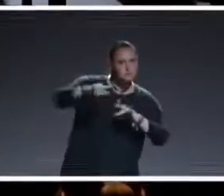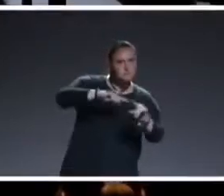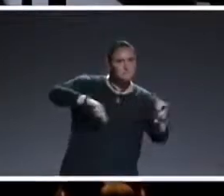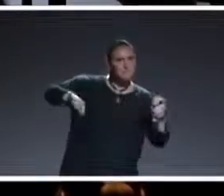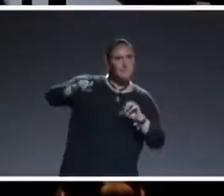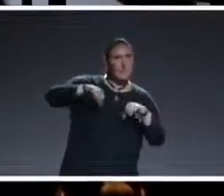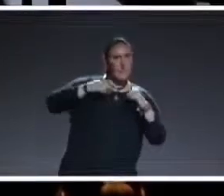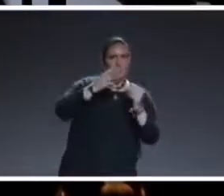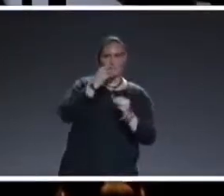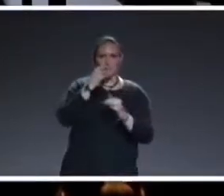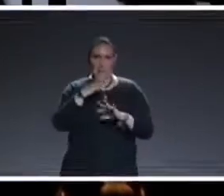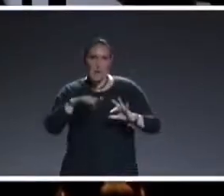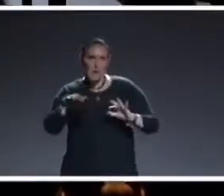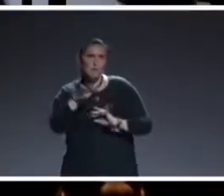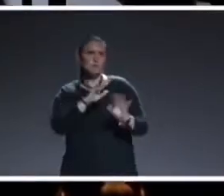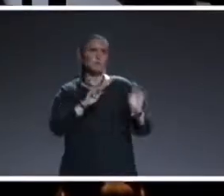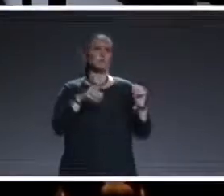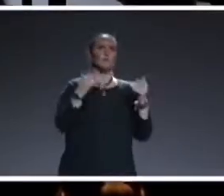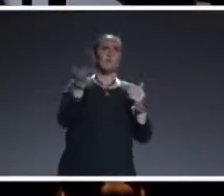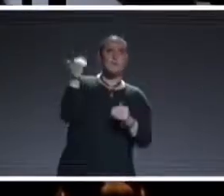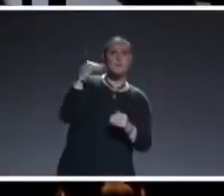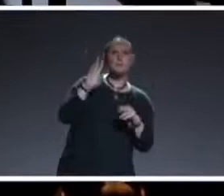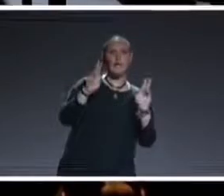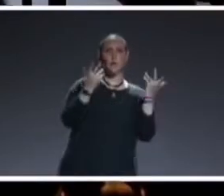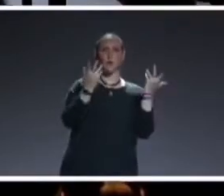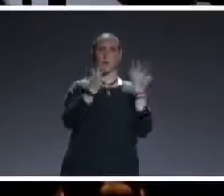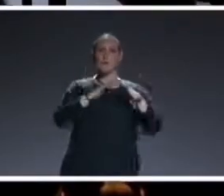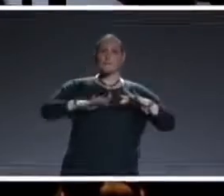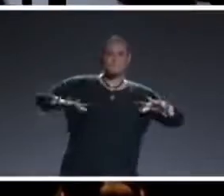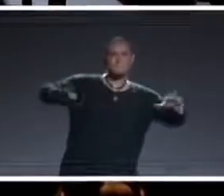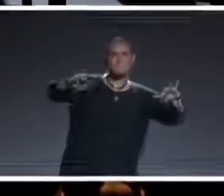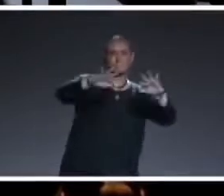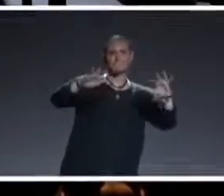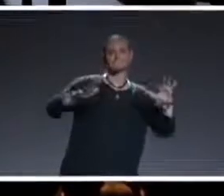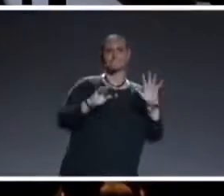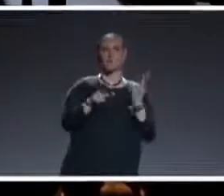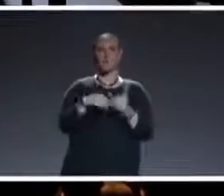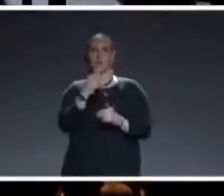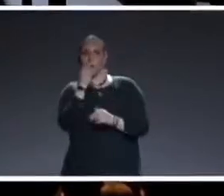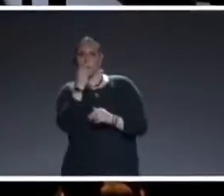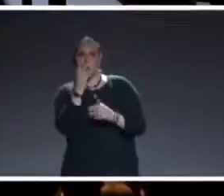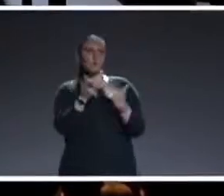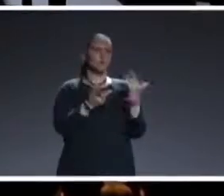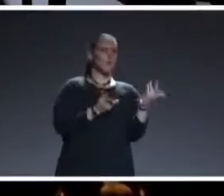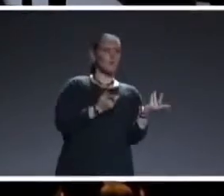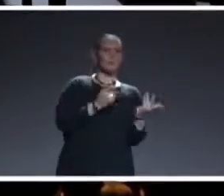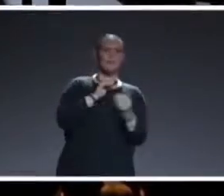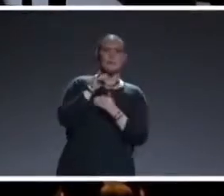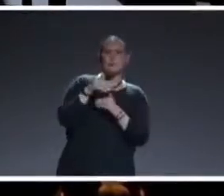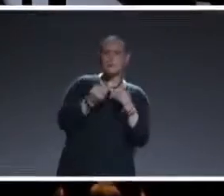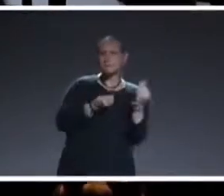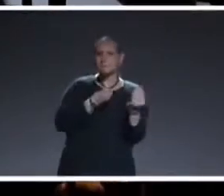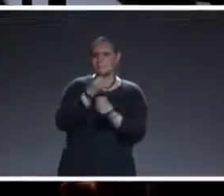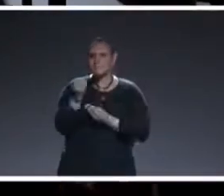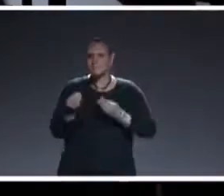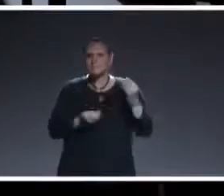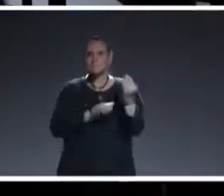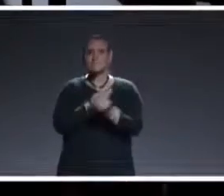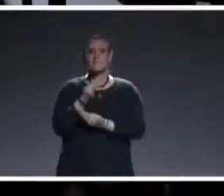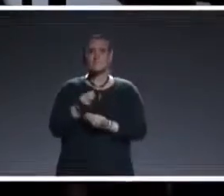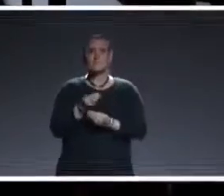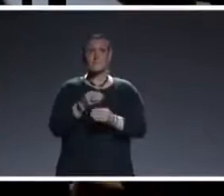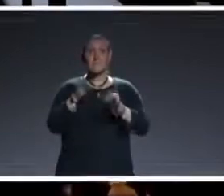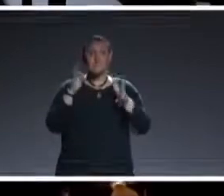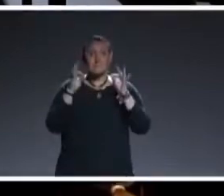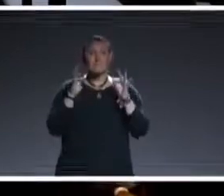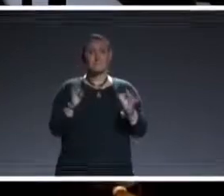think about it, and gave us a frame to be able to think about it and talk about it. And you took the same character and